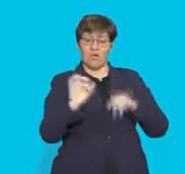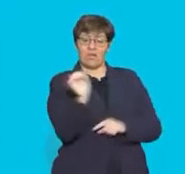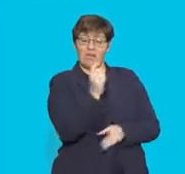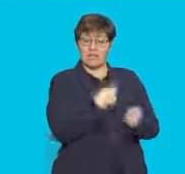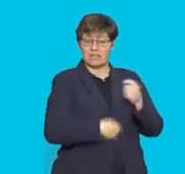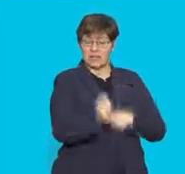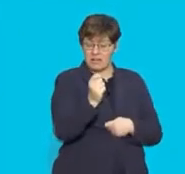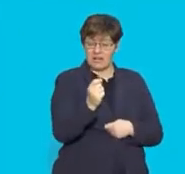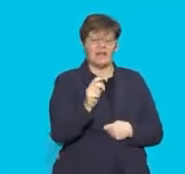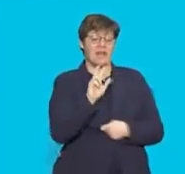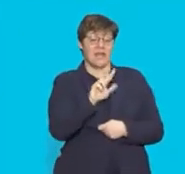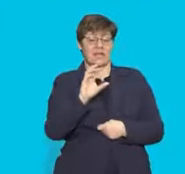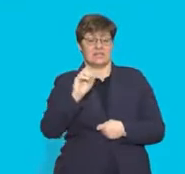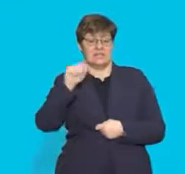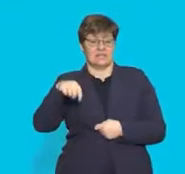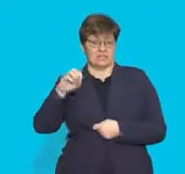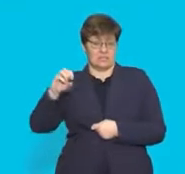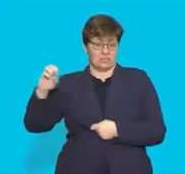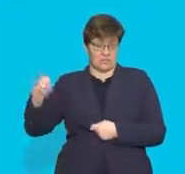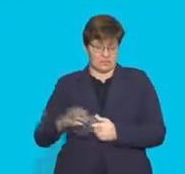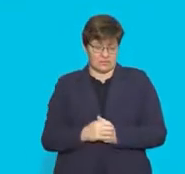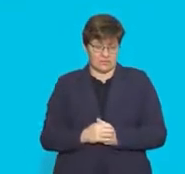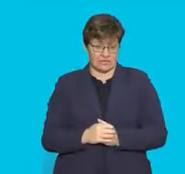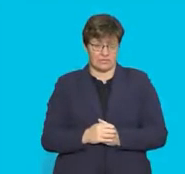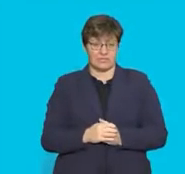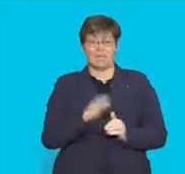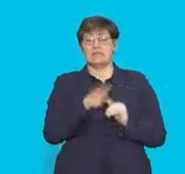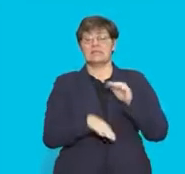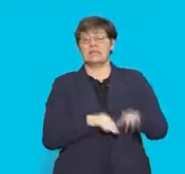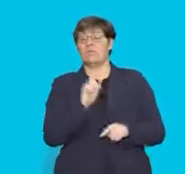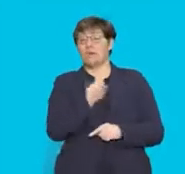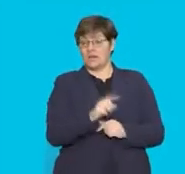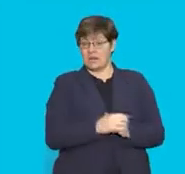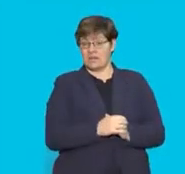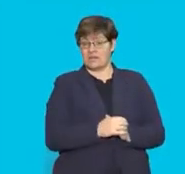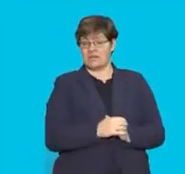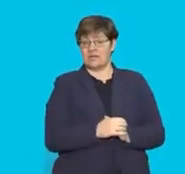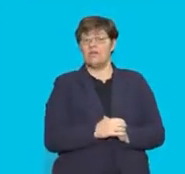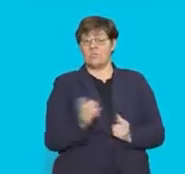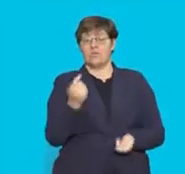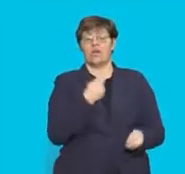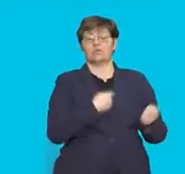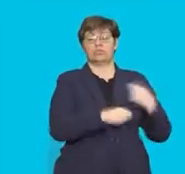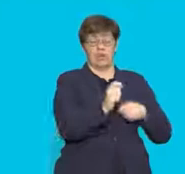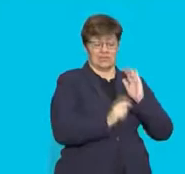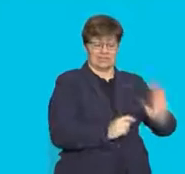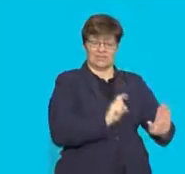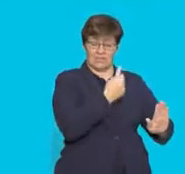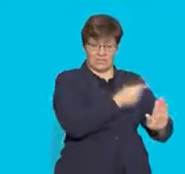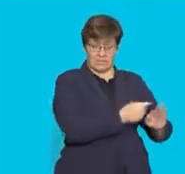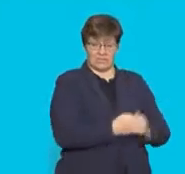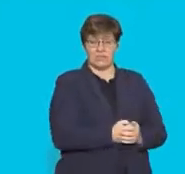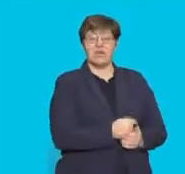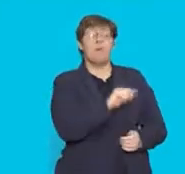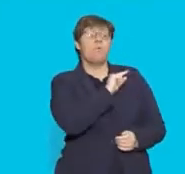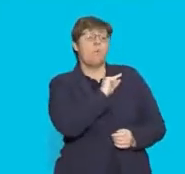sold was 80,000. Right. Step number one, let's do the sold asset. What do?